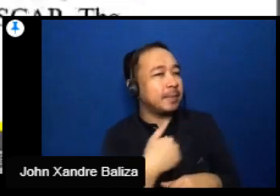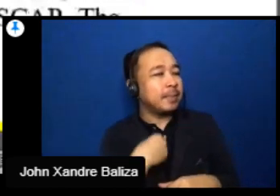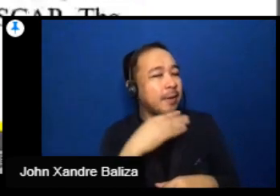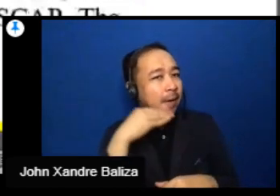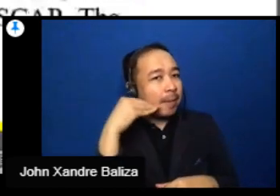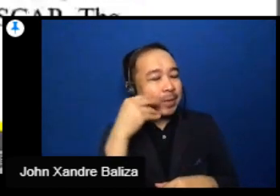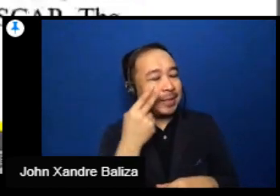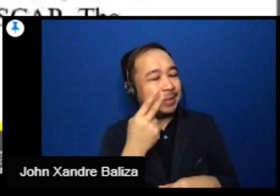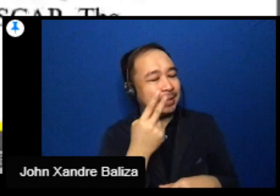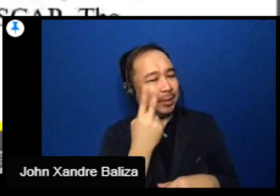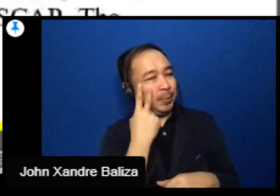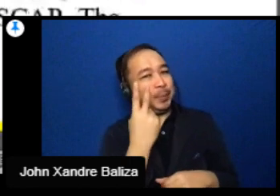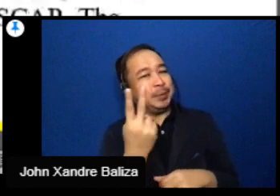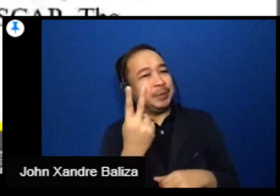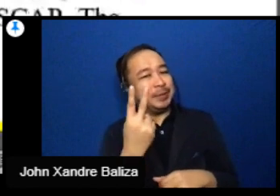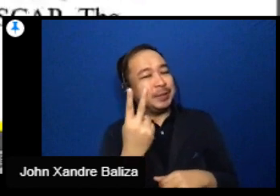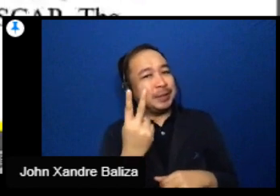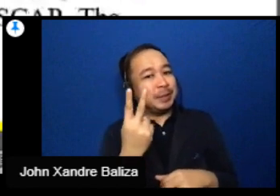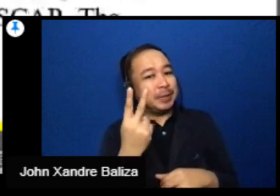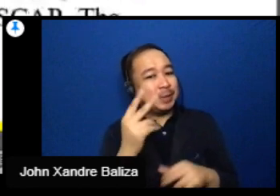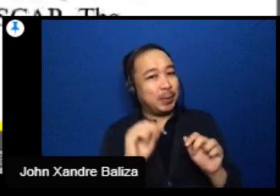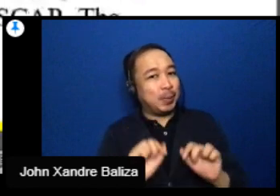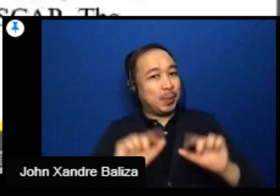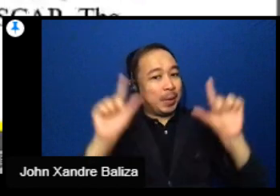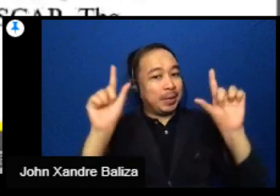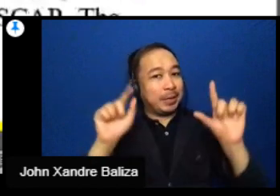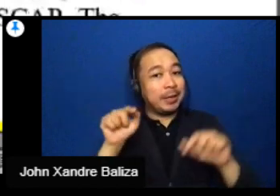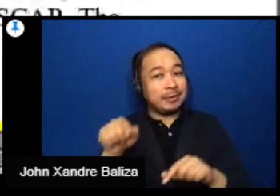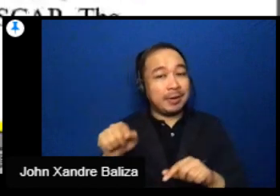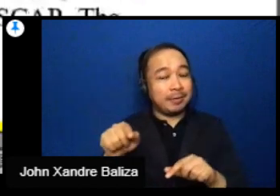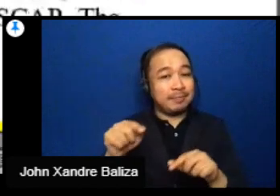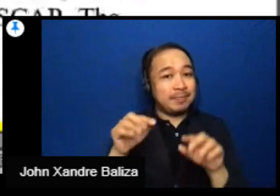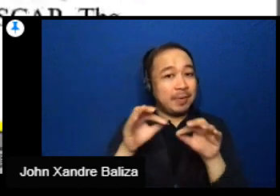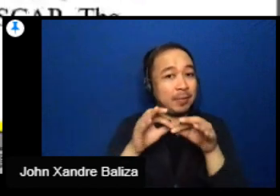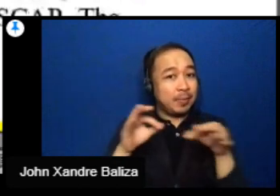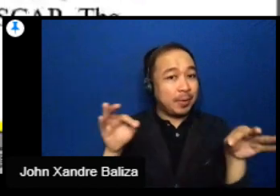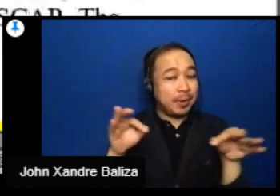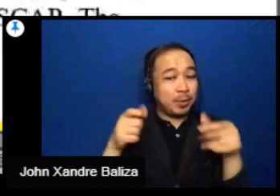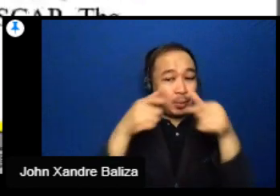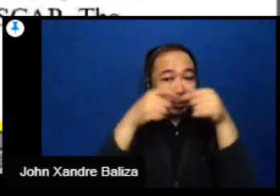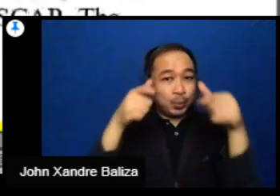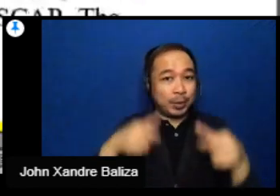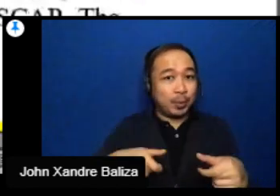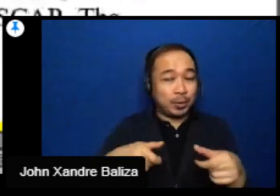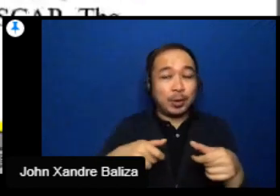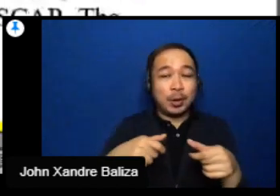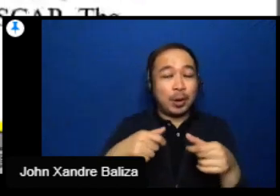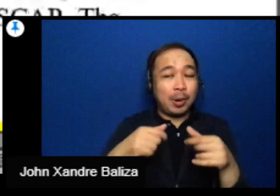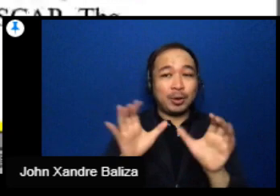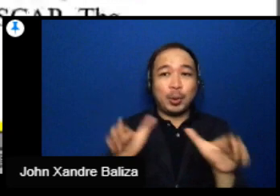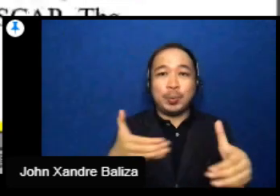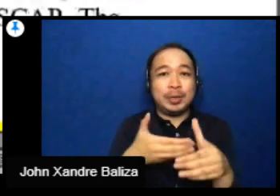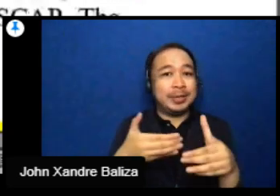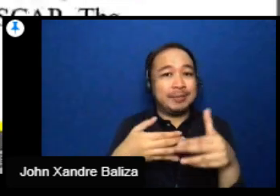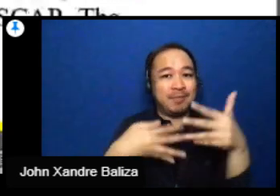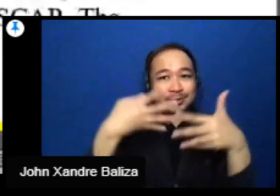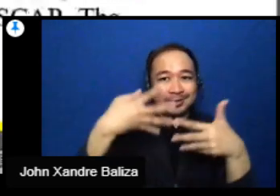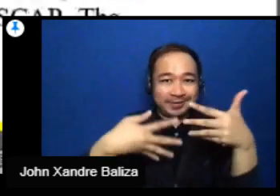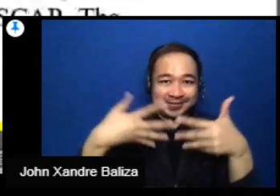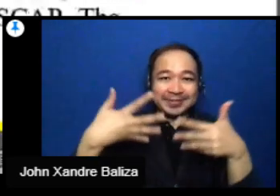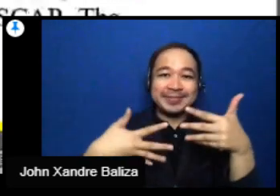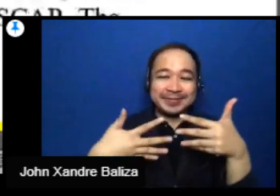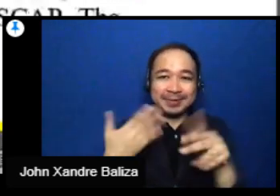formal because that is taken from the report from the Committee on Statistics at its previous